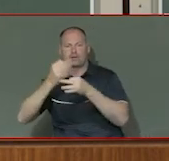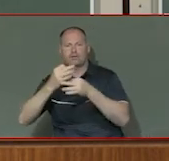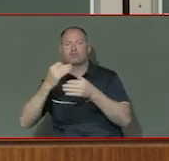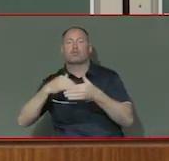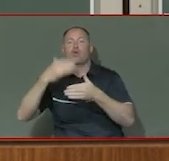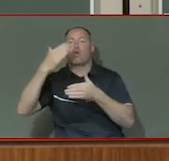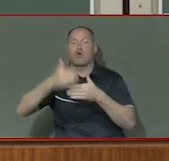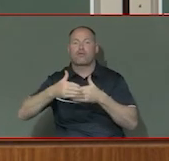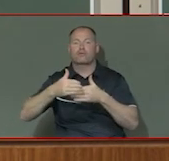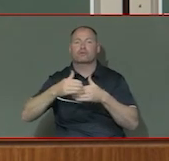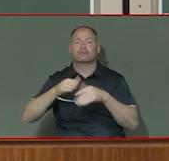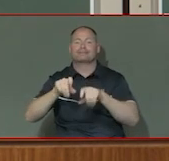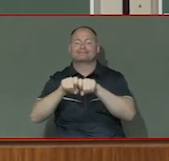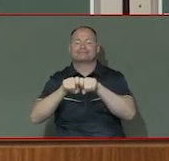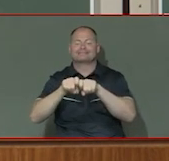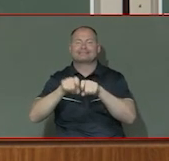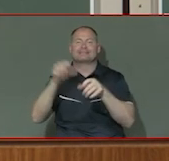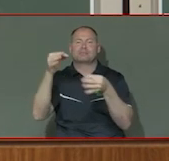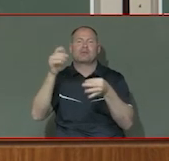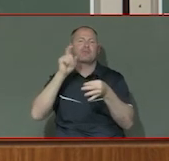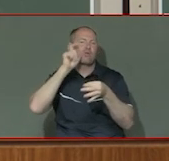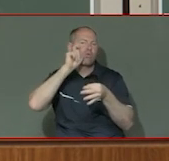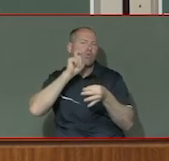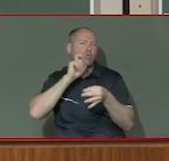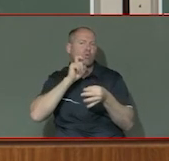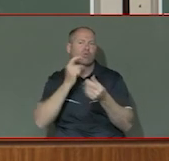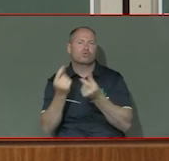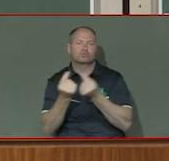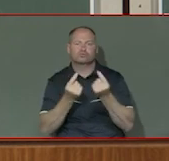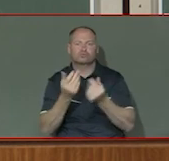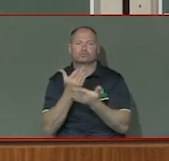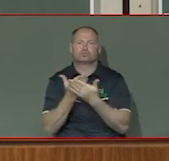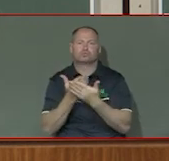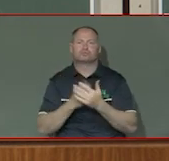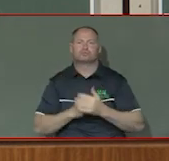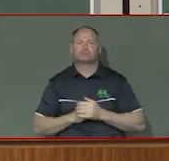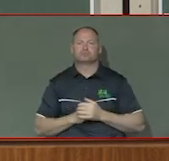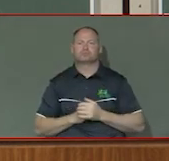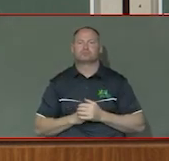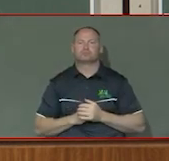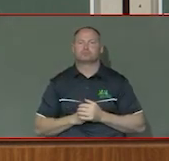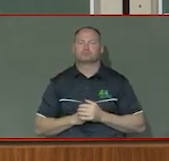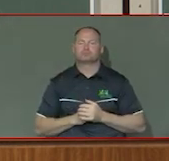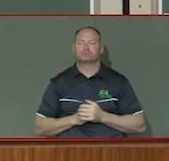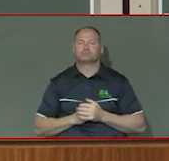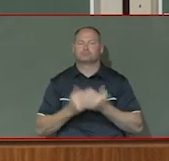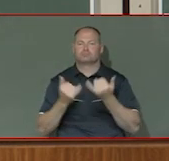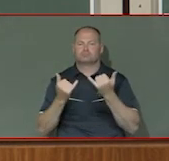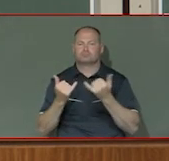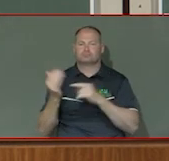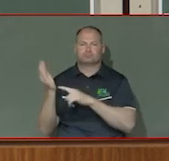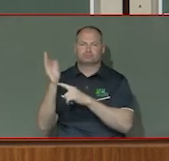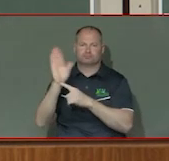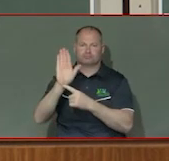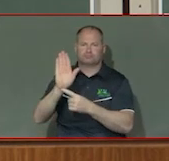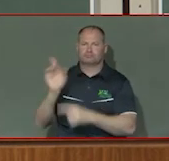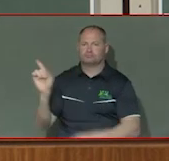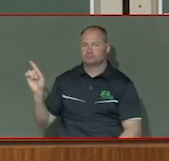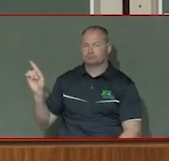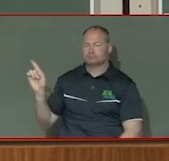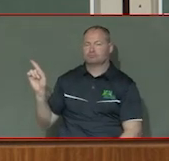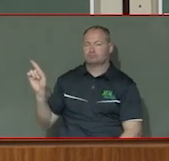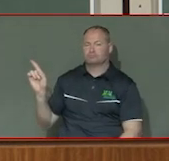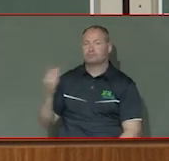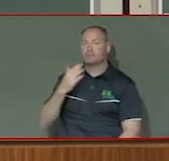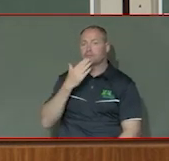The sine of 10 degrees is the cos of 80 degrees. Now, people, take note in